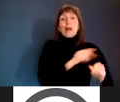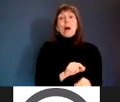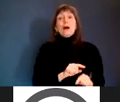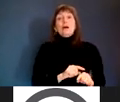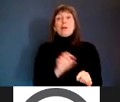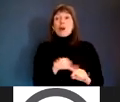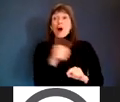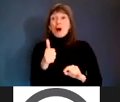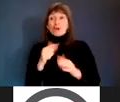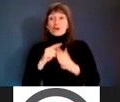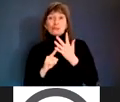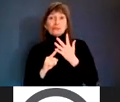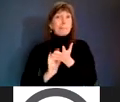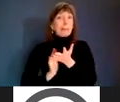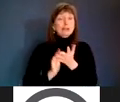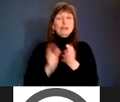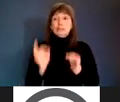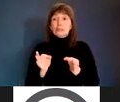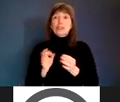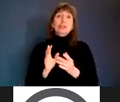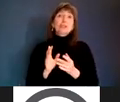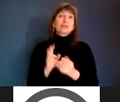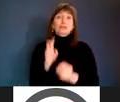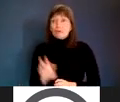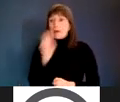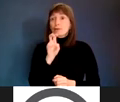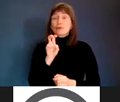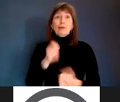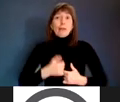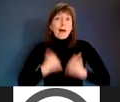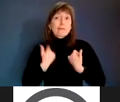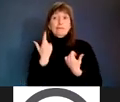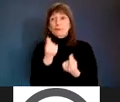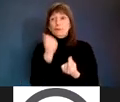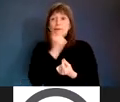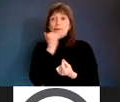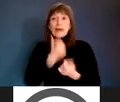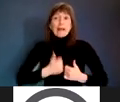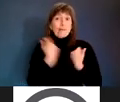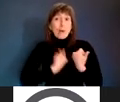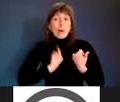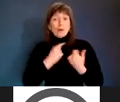example, they would still be presumed capable in other areas until proven otherwise.